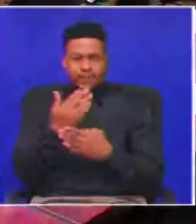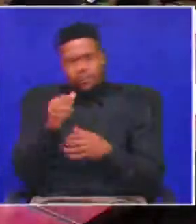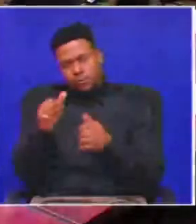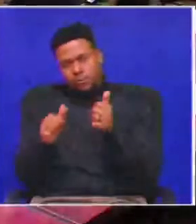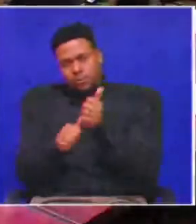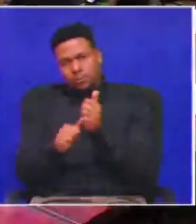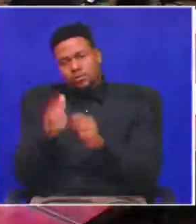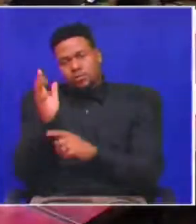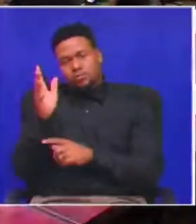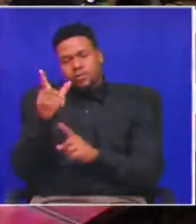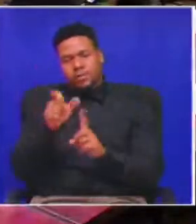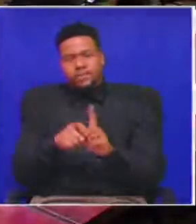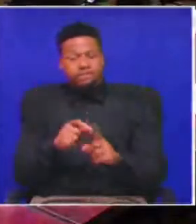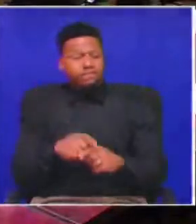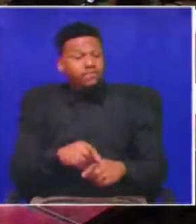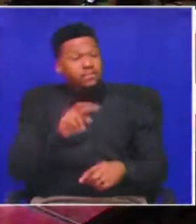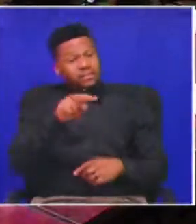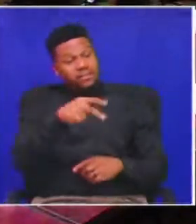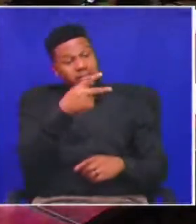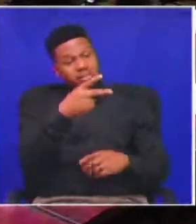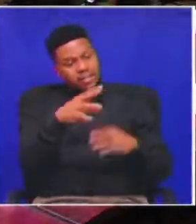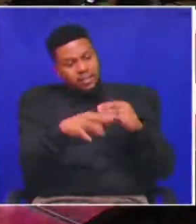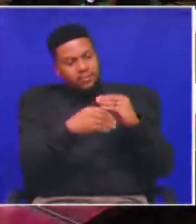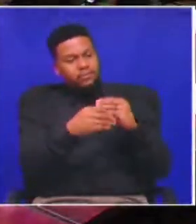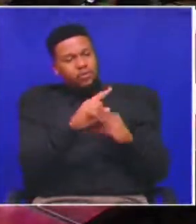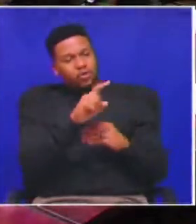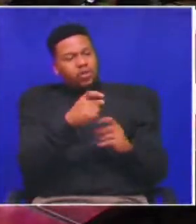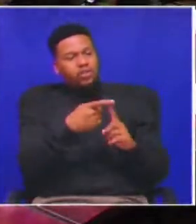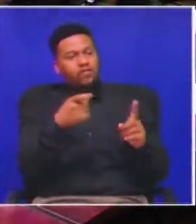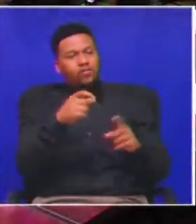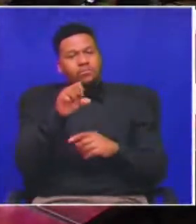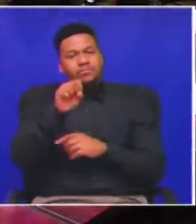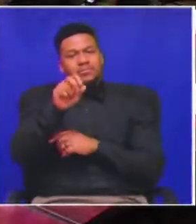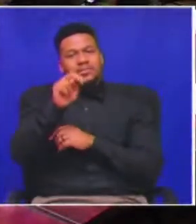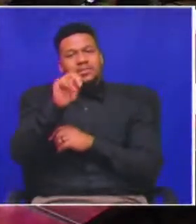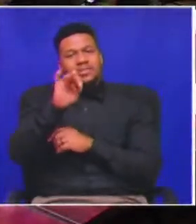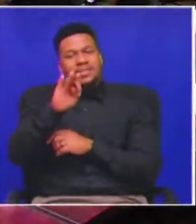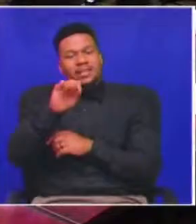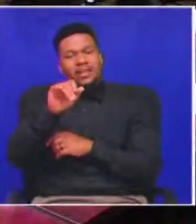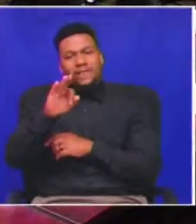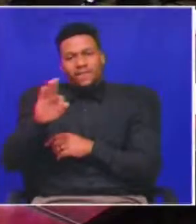supplementary question will be asked by the Honourable Smith.